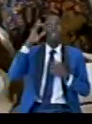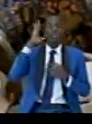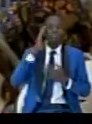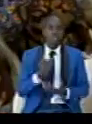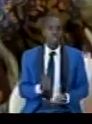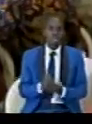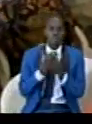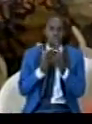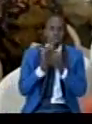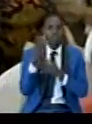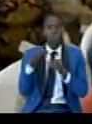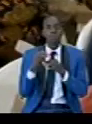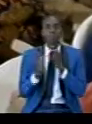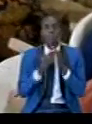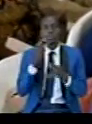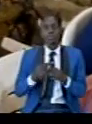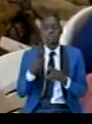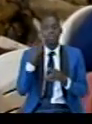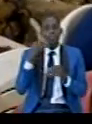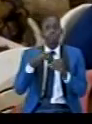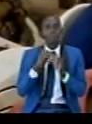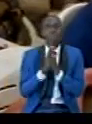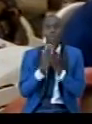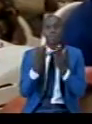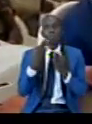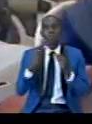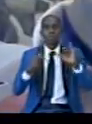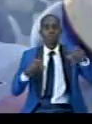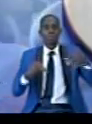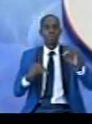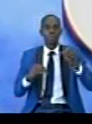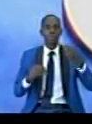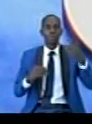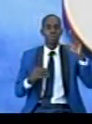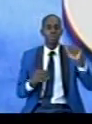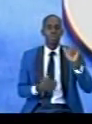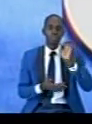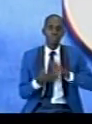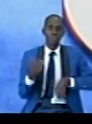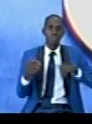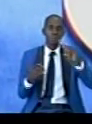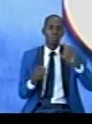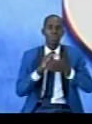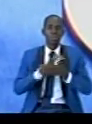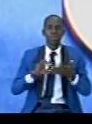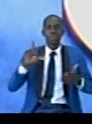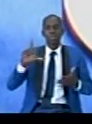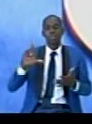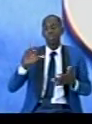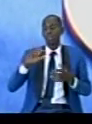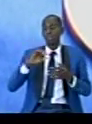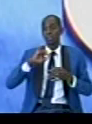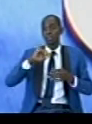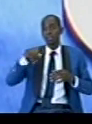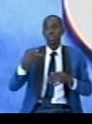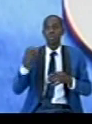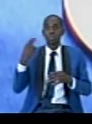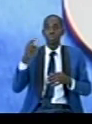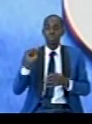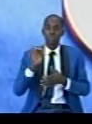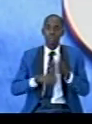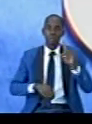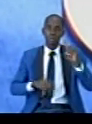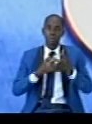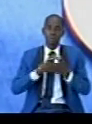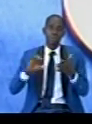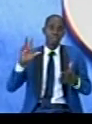through. Look at Joshua chapter 1. I'm reading from verse 3. Joshua chapter 1, verse 3.